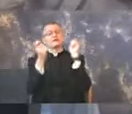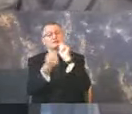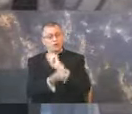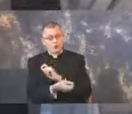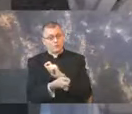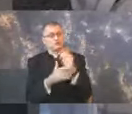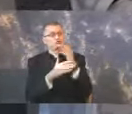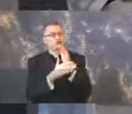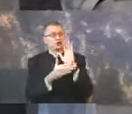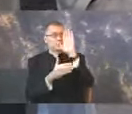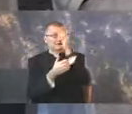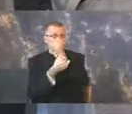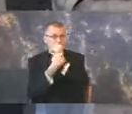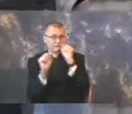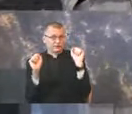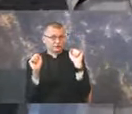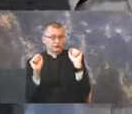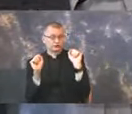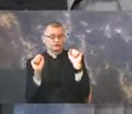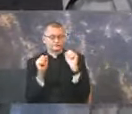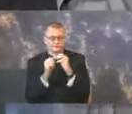salvation.